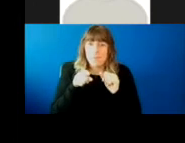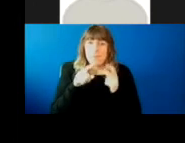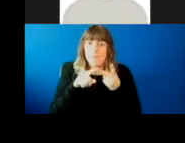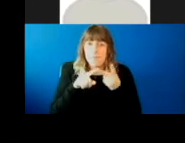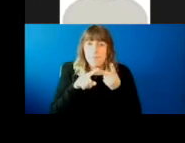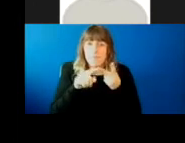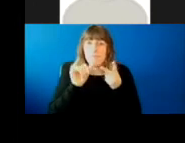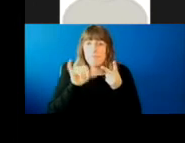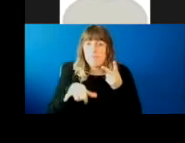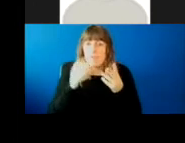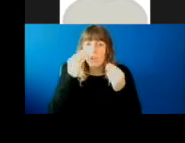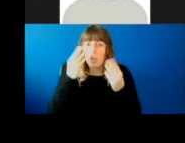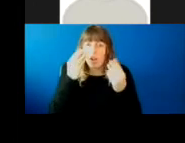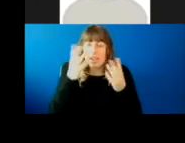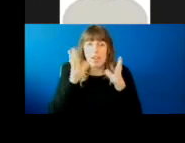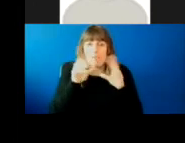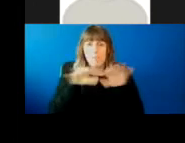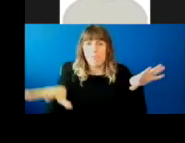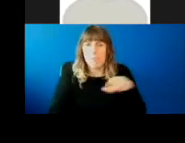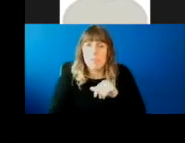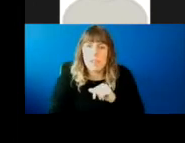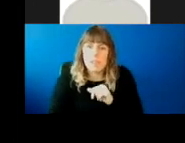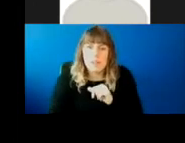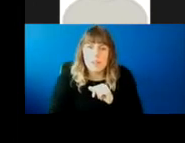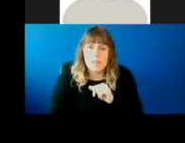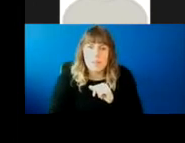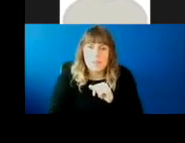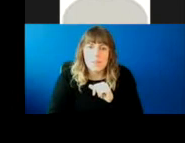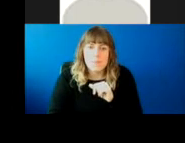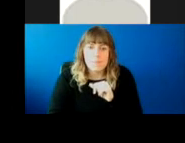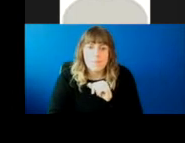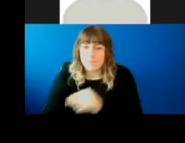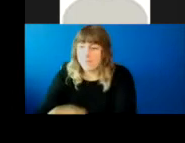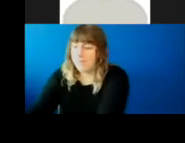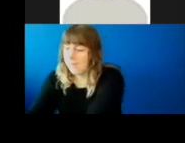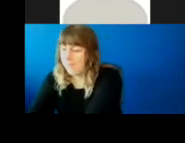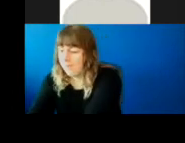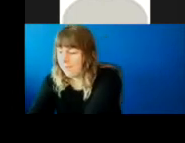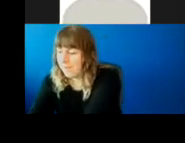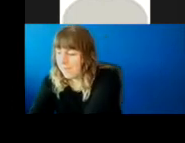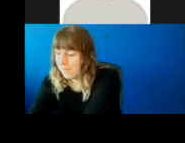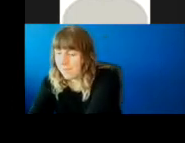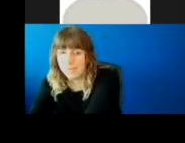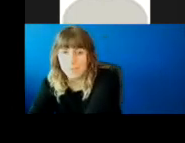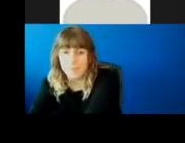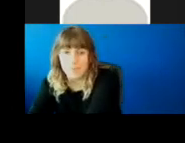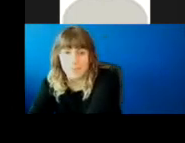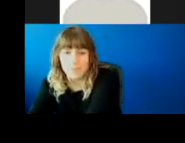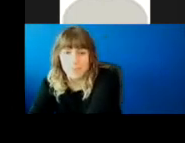be expressed on different channels in different ways for a long period of time if you can. Make the most of it.